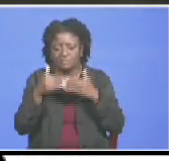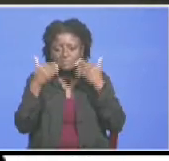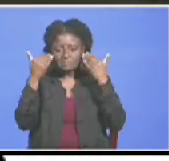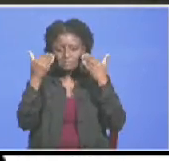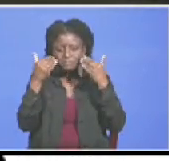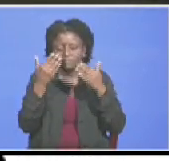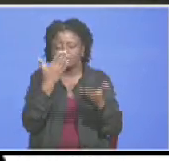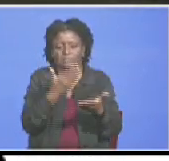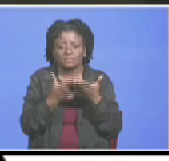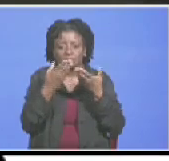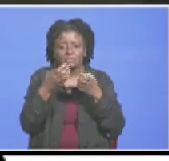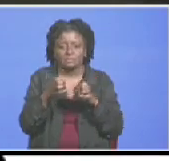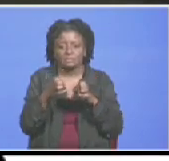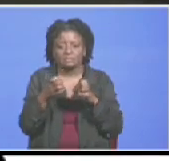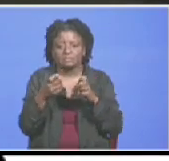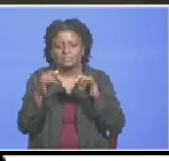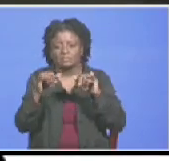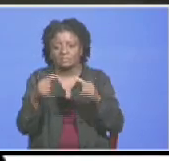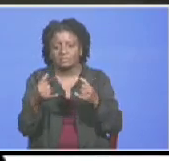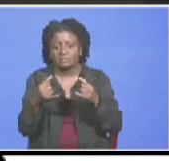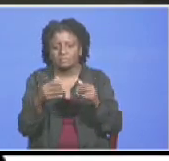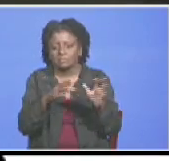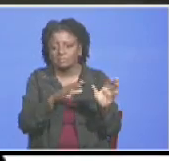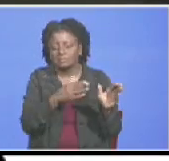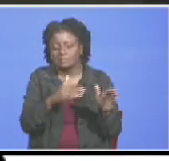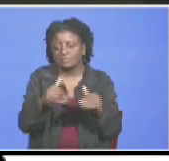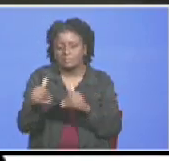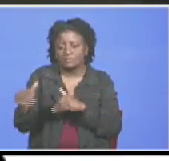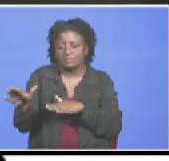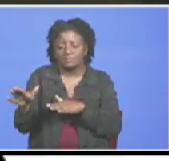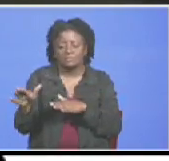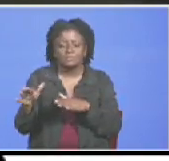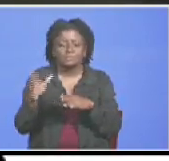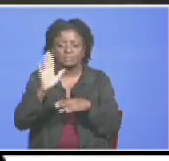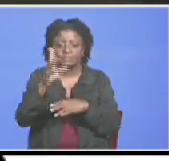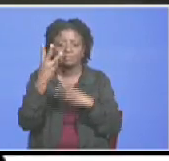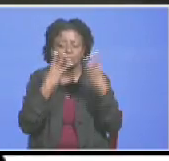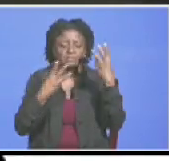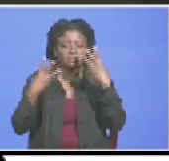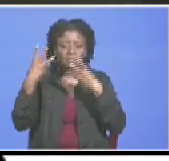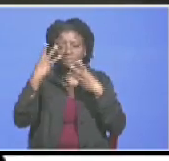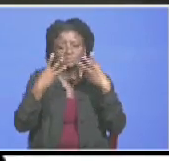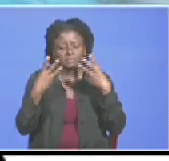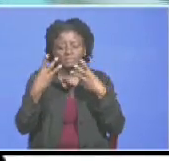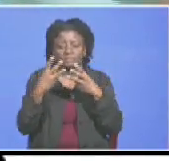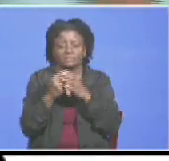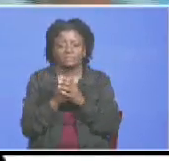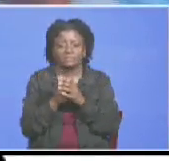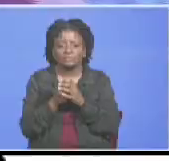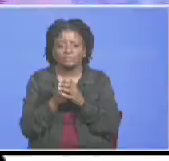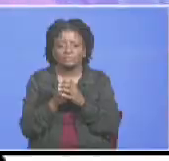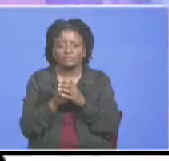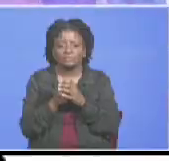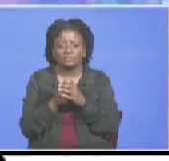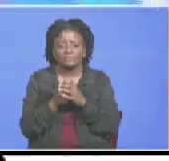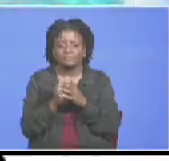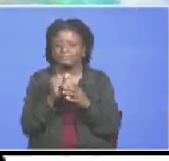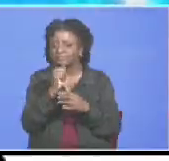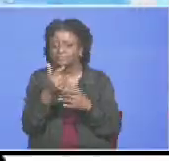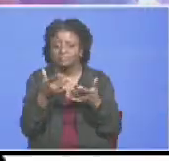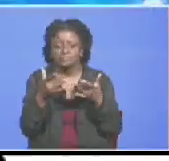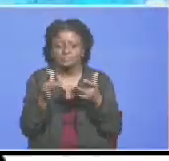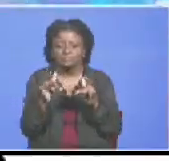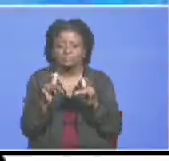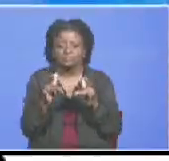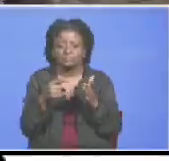event to just let your worries go for the few hours you're here enjoying yourselves. And unfortunately this